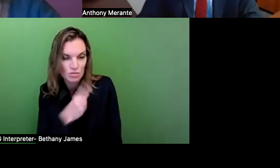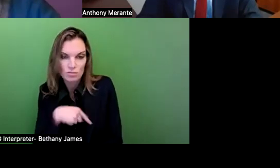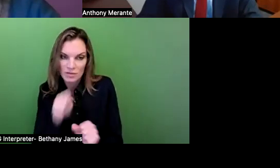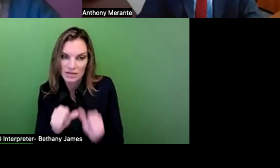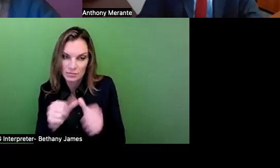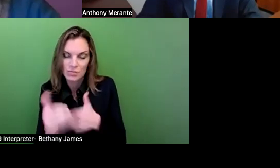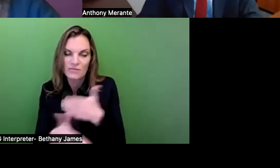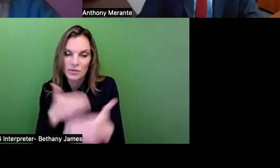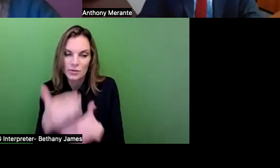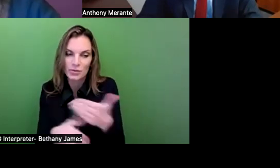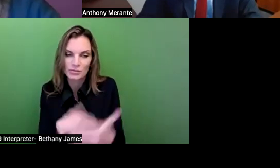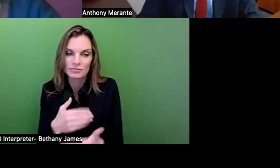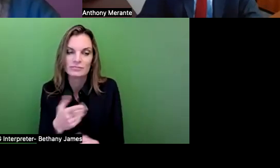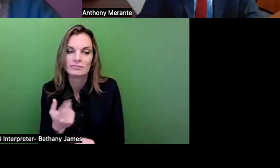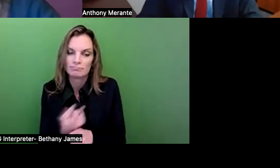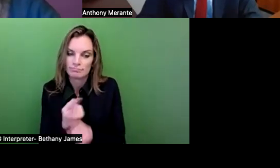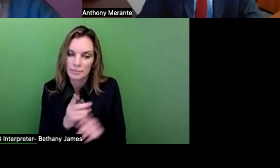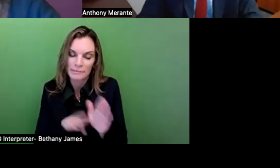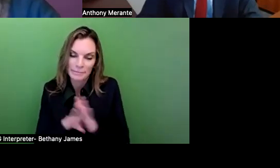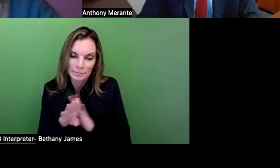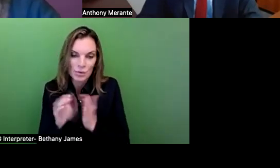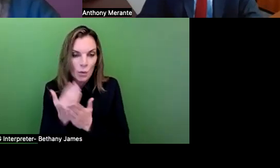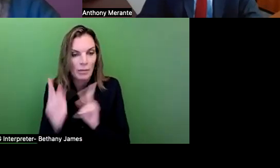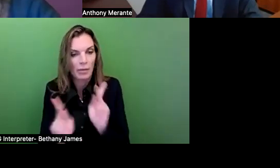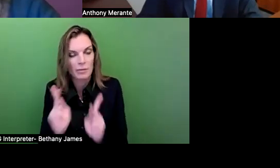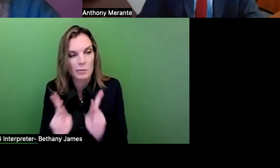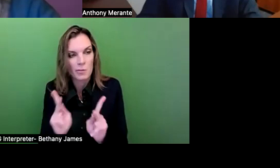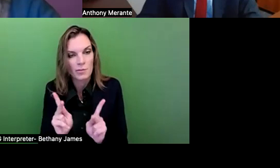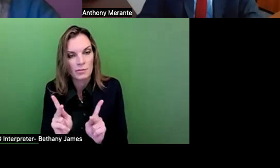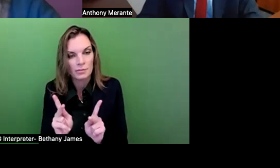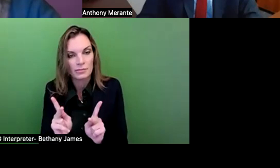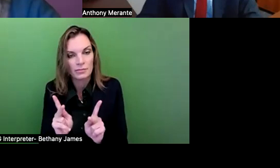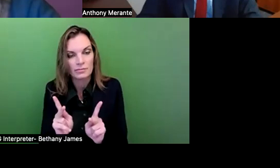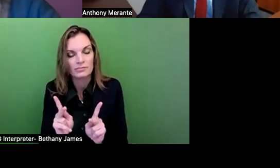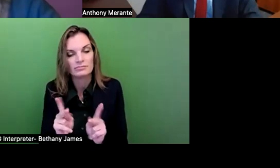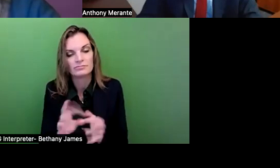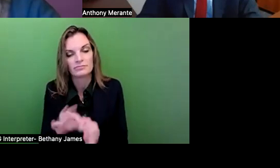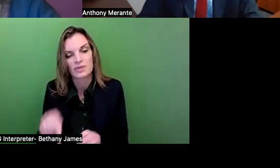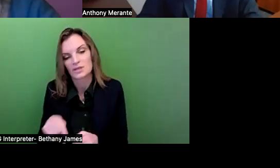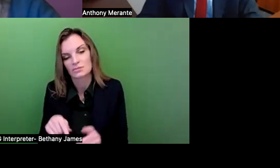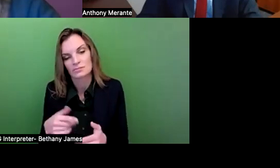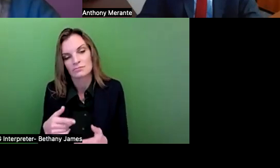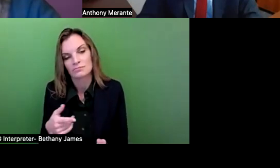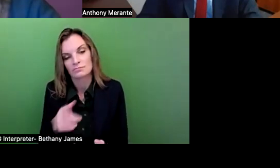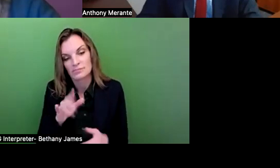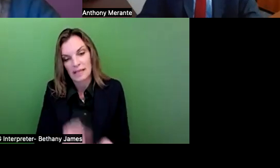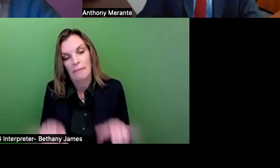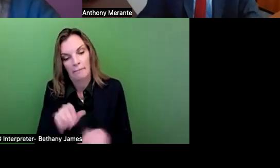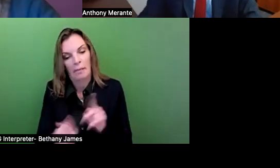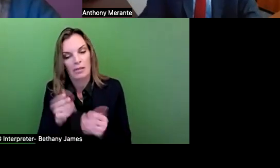moving forward with proper development, with new people getting involved in this development process, because it's all the same people over and over